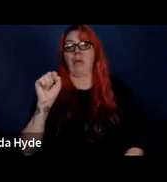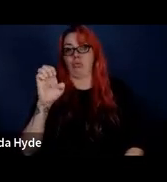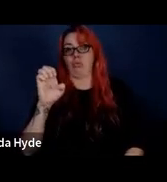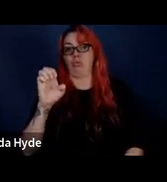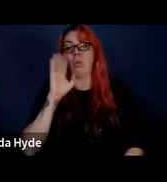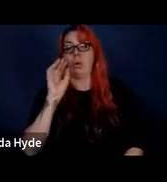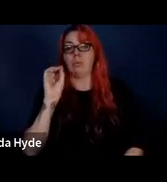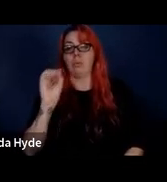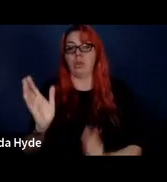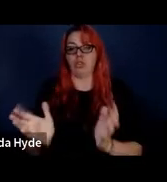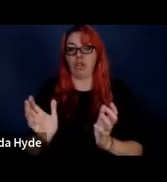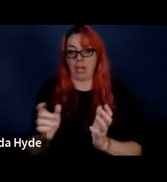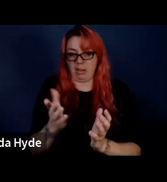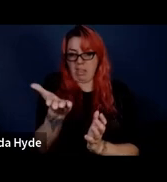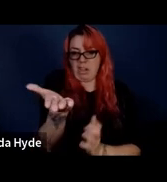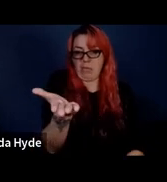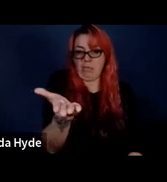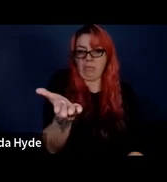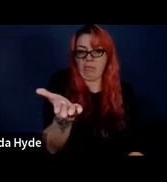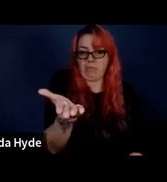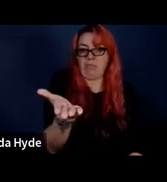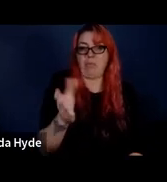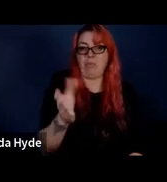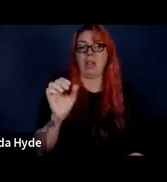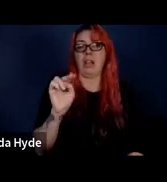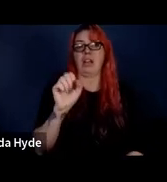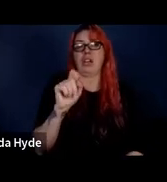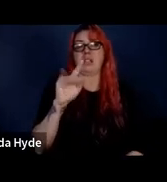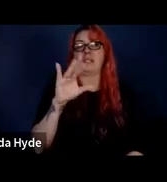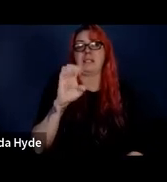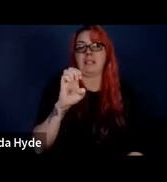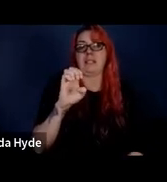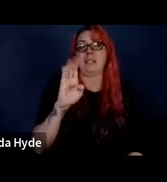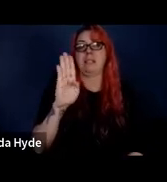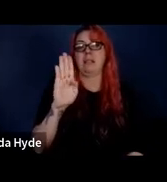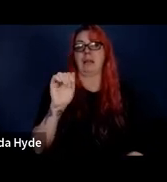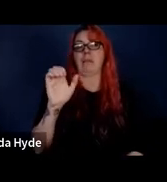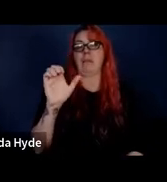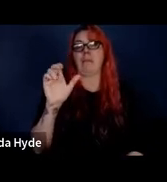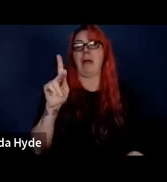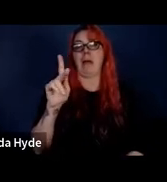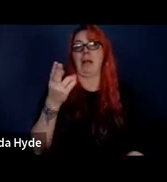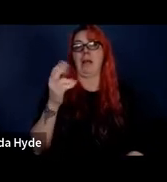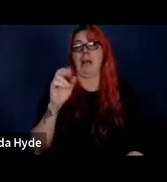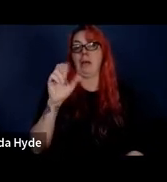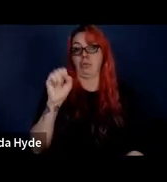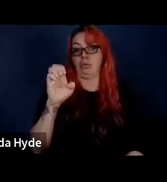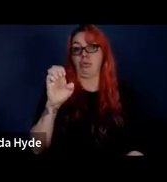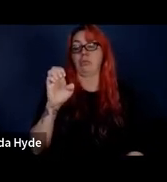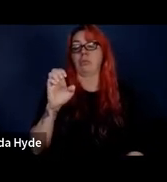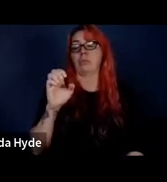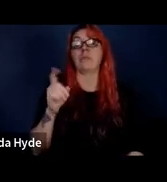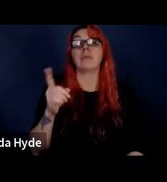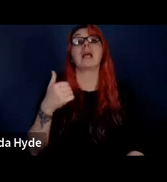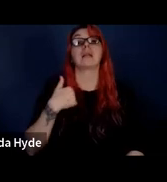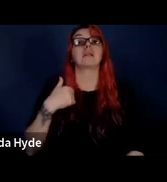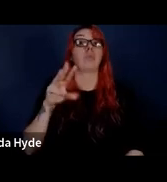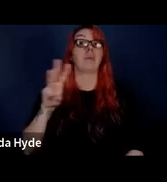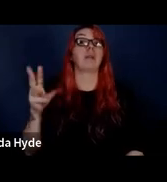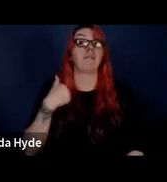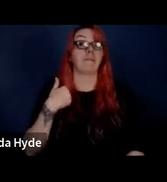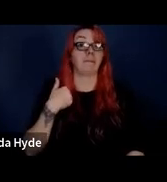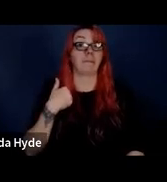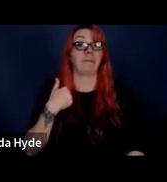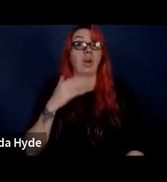Constance Backhouse. And if you put in the main chat, Constance Backhouse, she has a website, which is actually